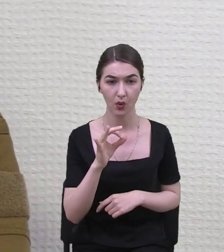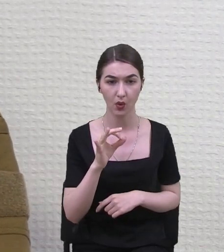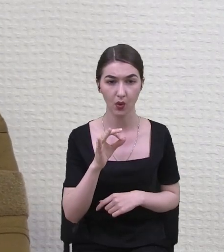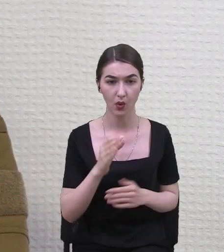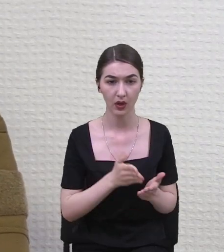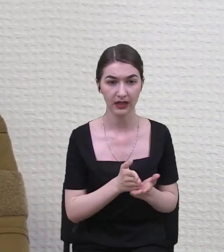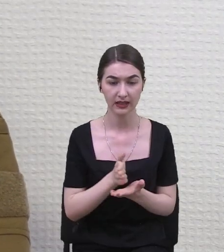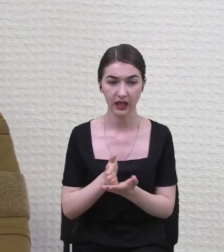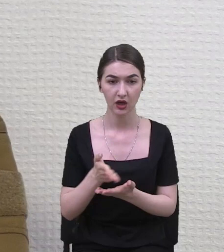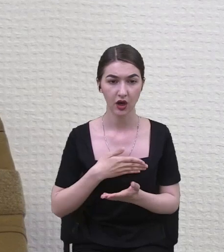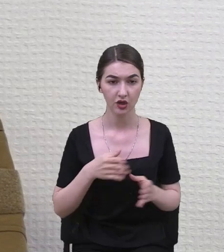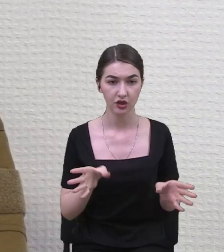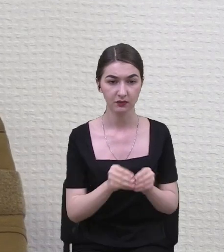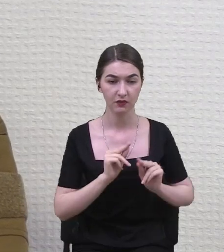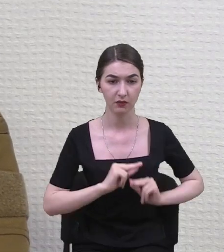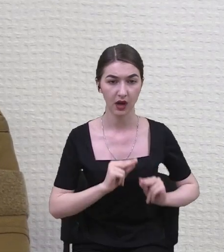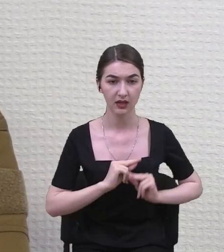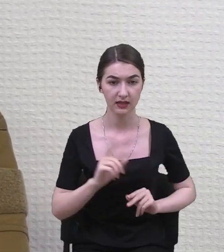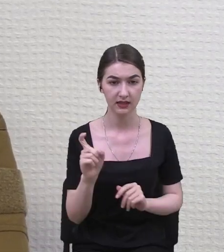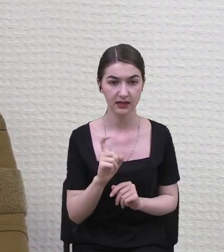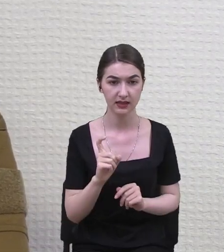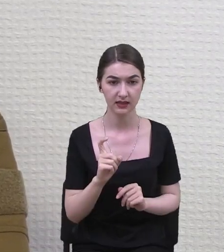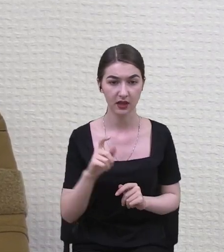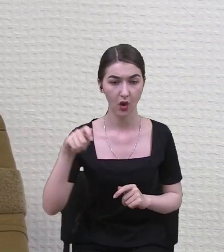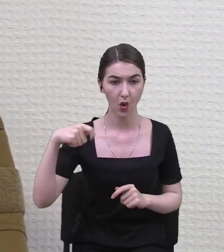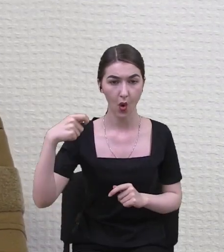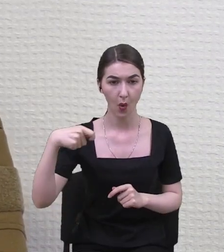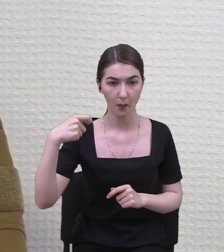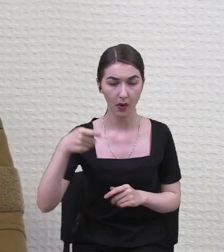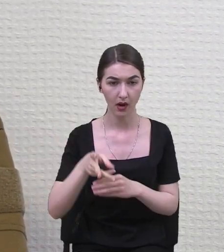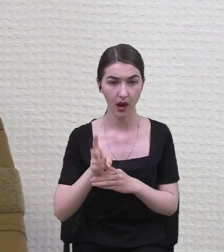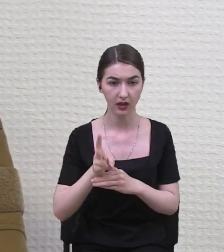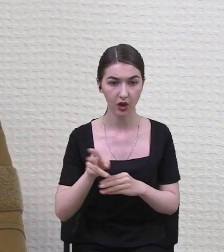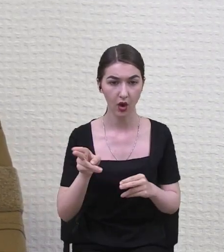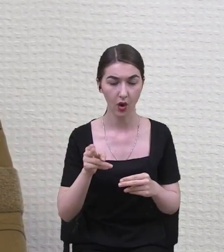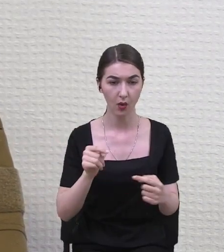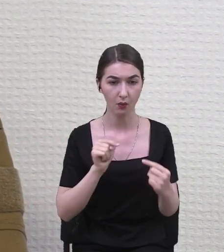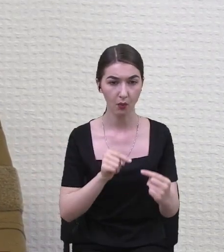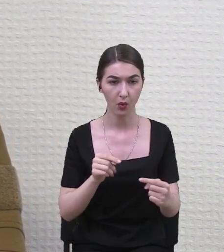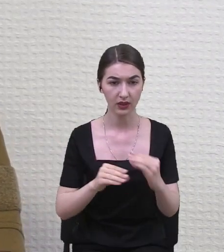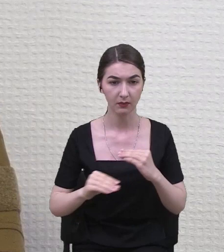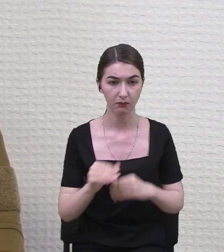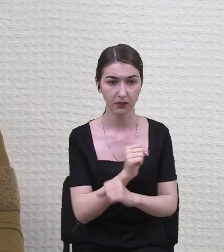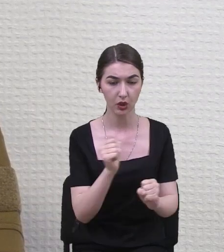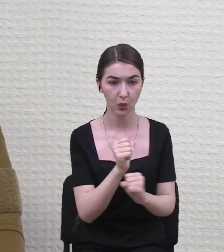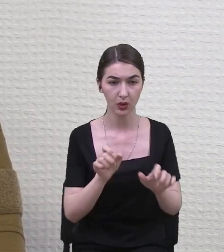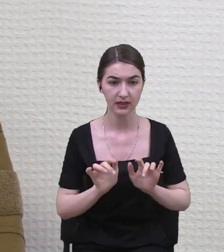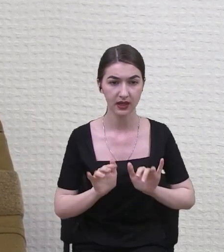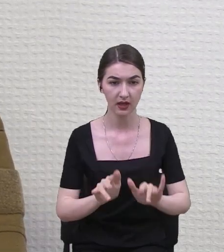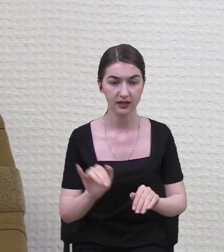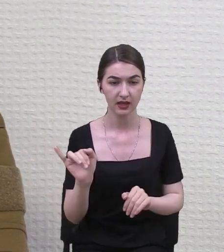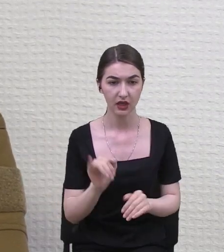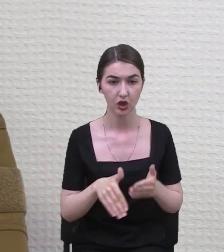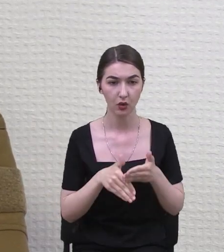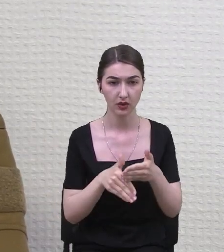mine action operators, interested parties who want to access the data, to have the